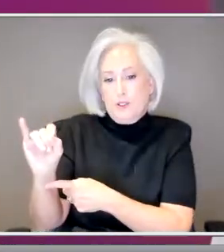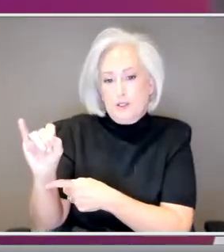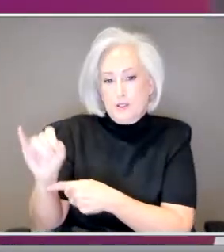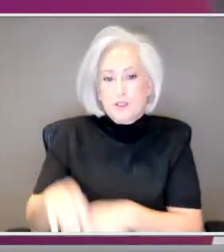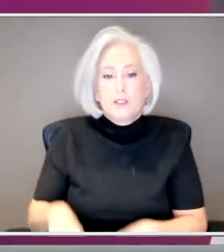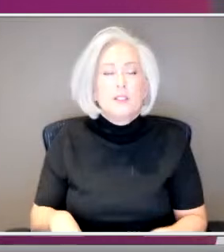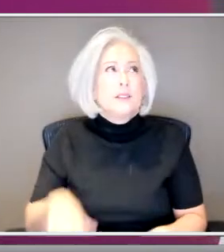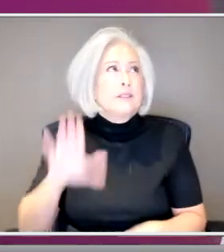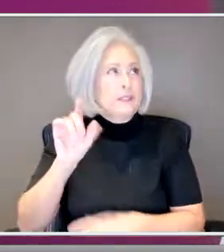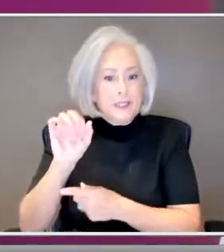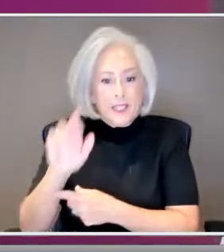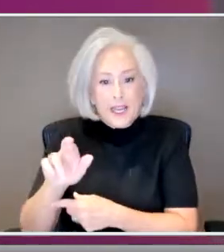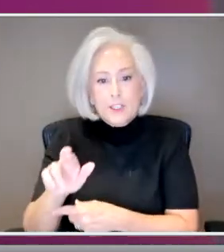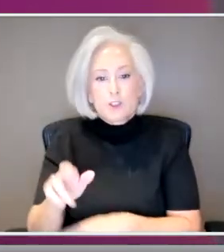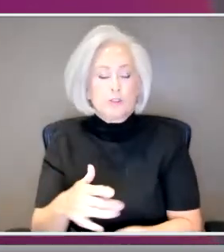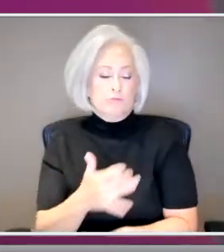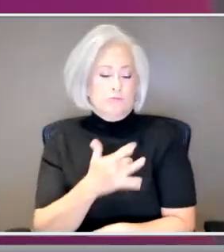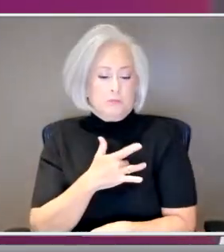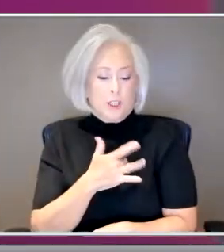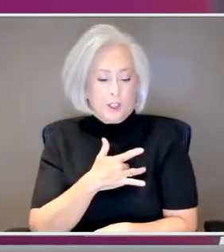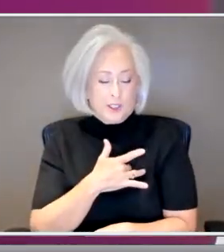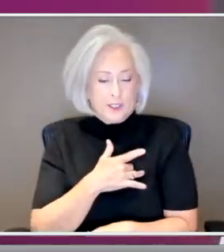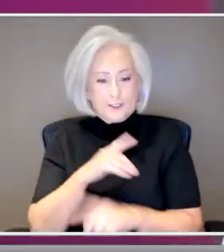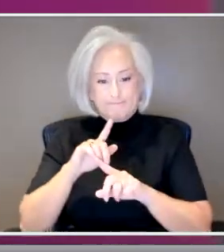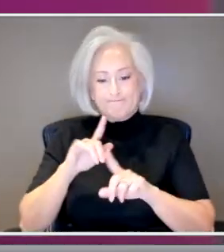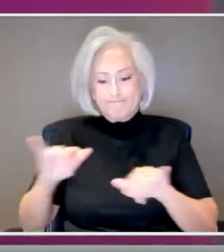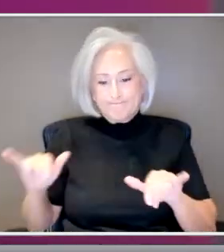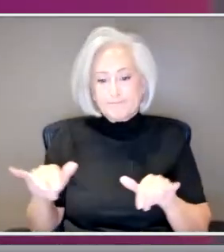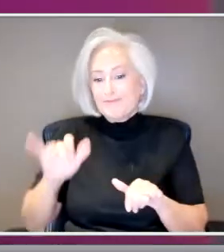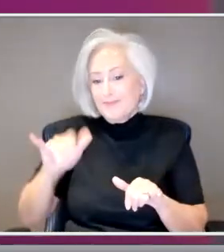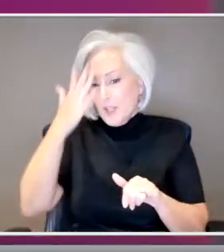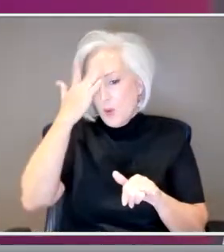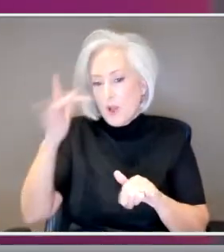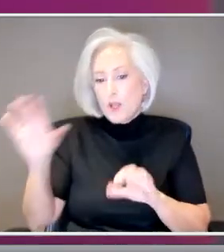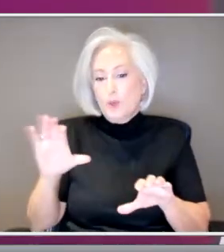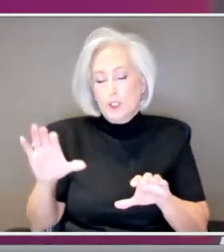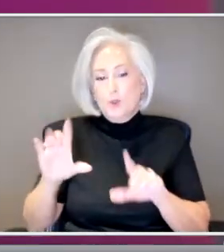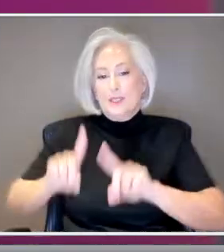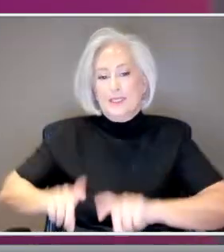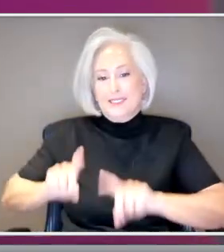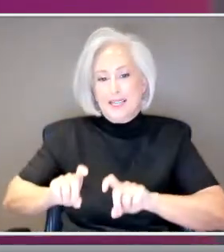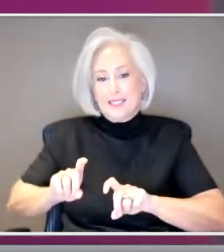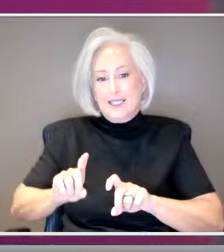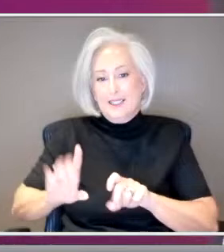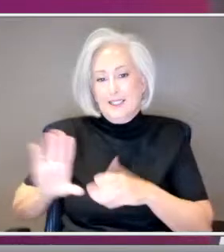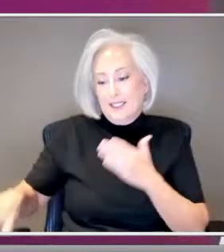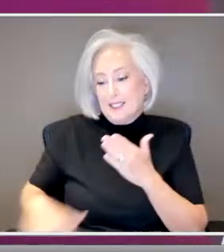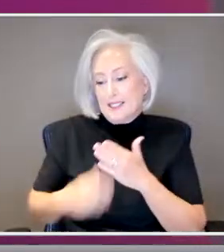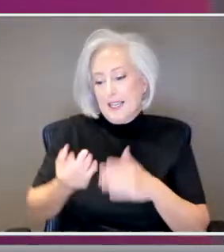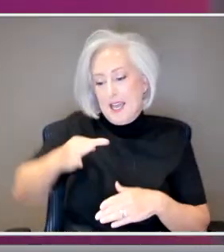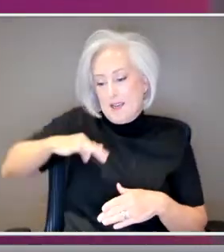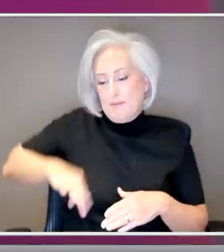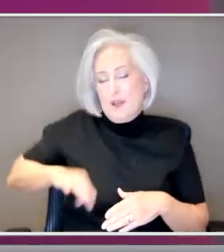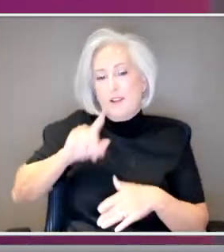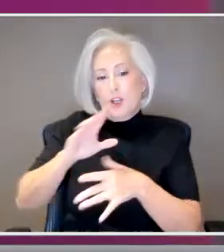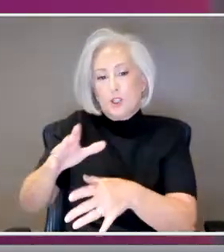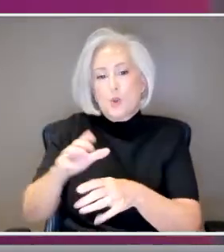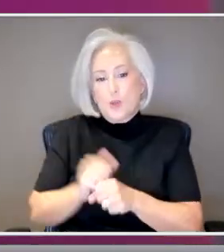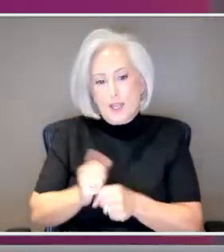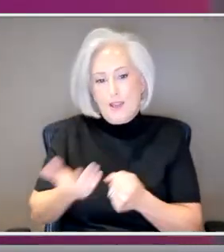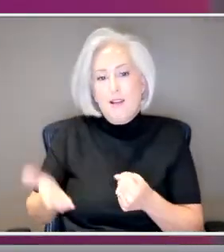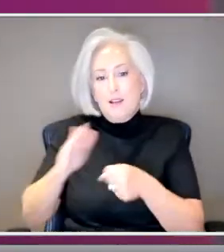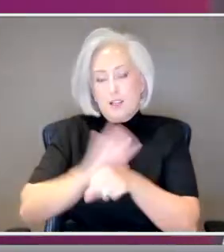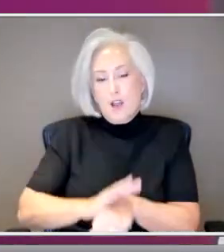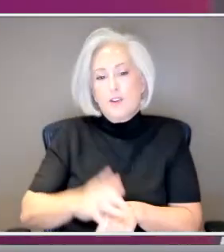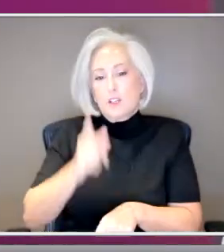cardiology. Right. That's why we do testing, because it is an added benefit to getting coverage for the